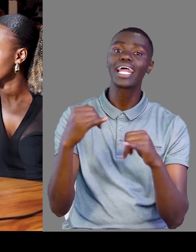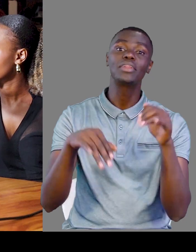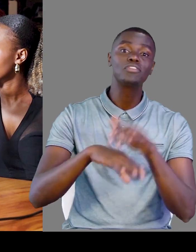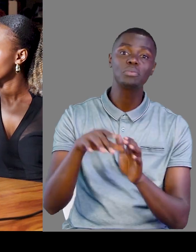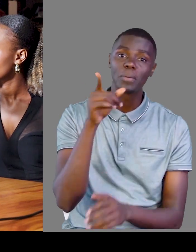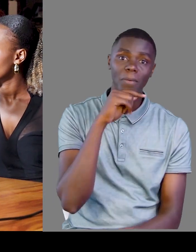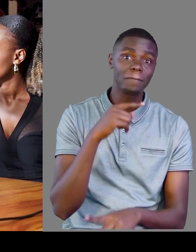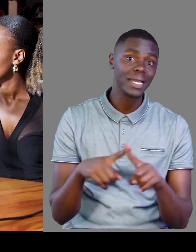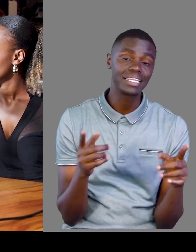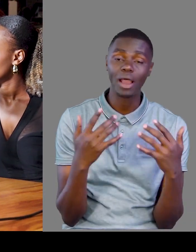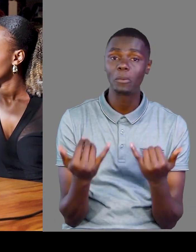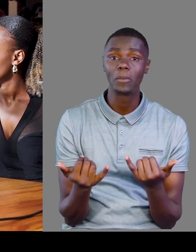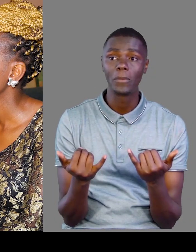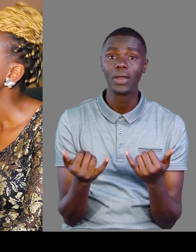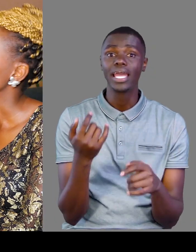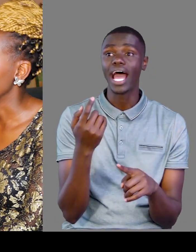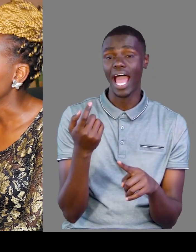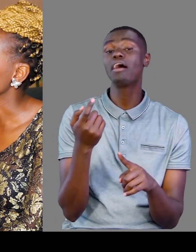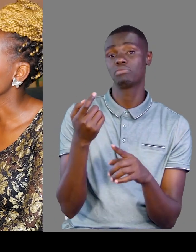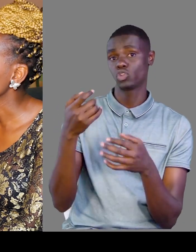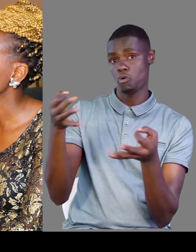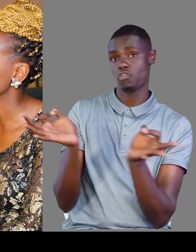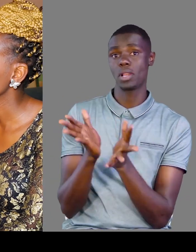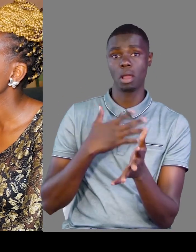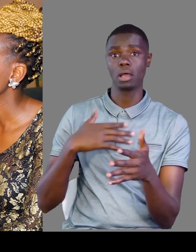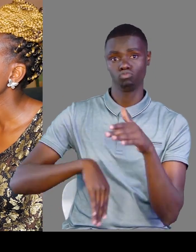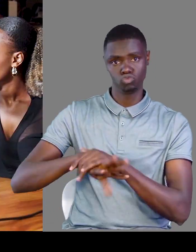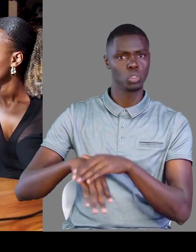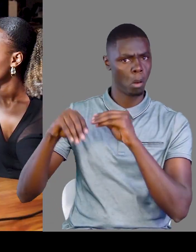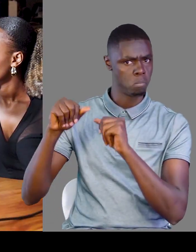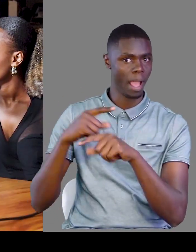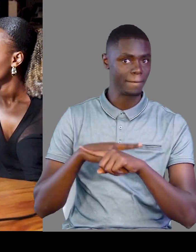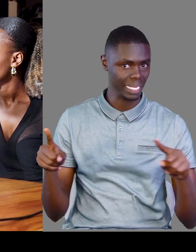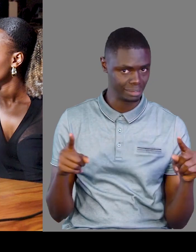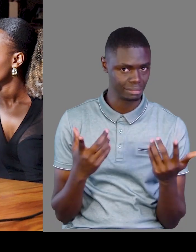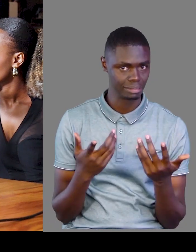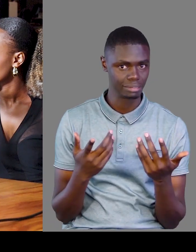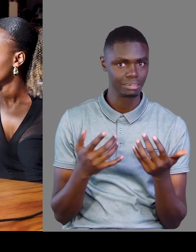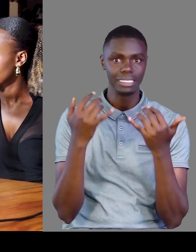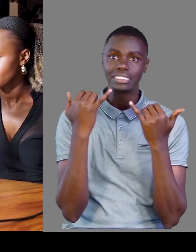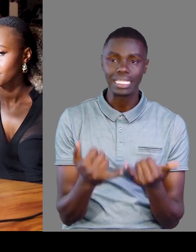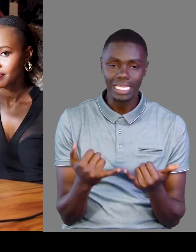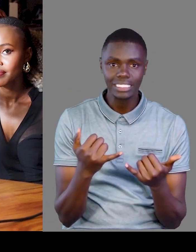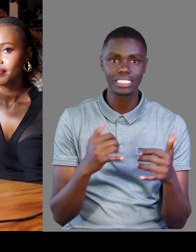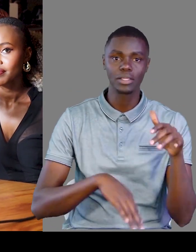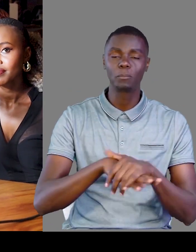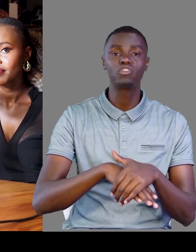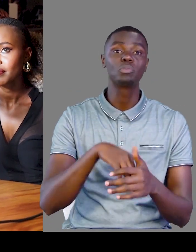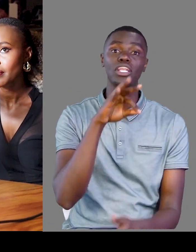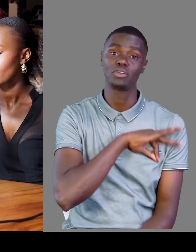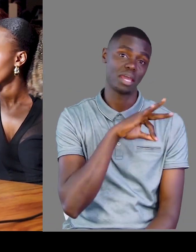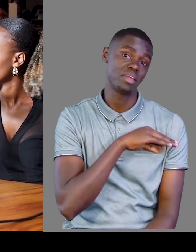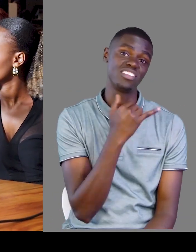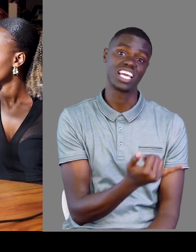lakini sasa I'm from a footballing family. Nice. Lakini sasa ndio ball imeanza kulipa poa.